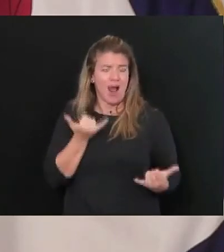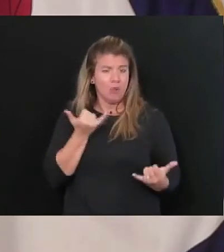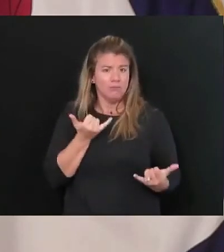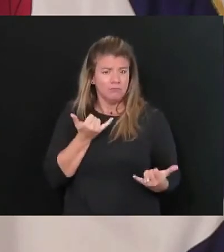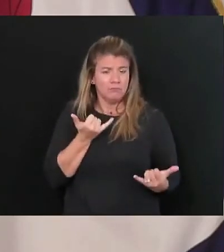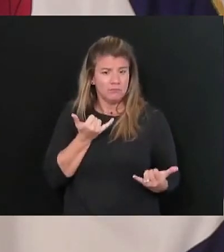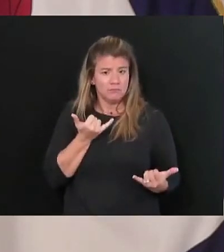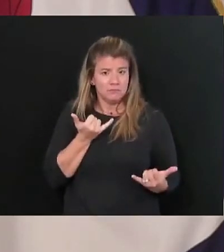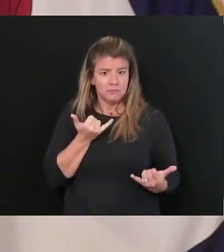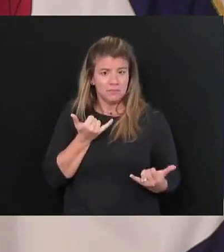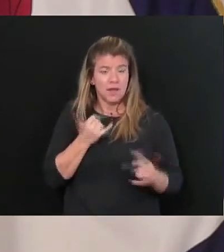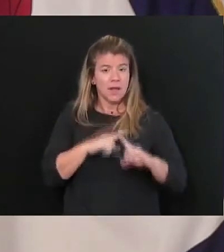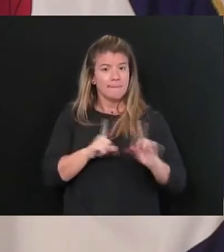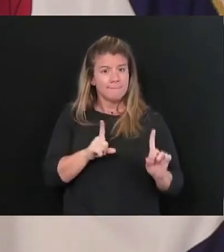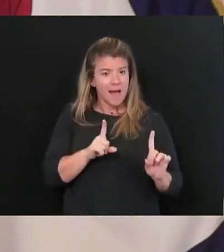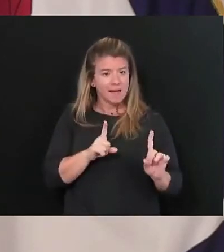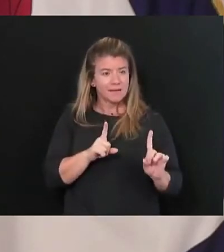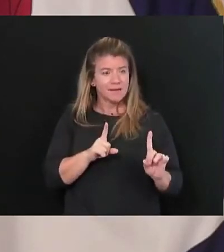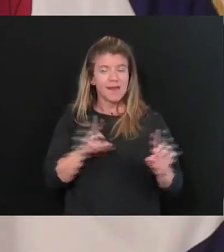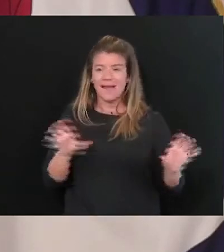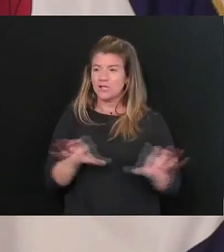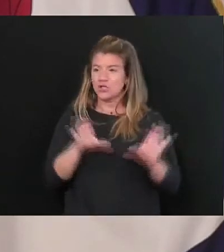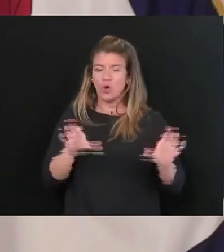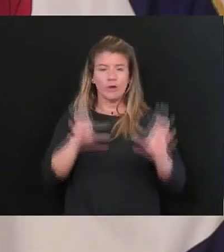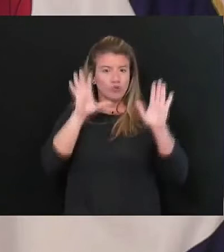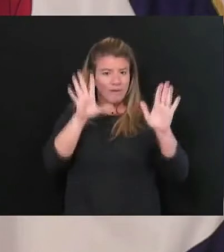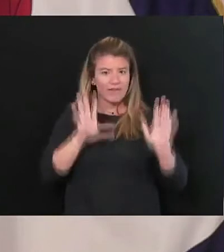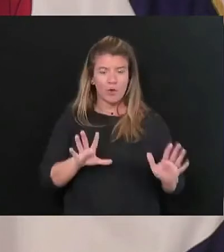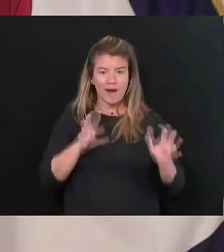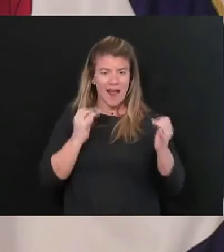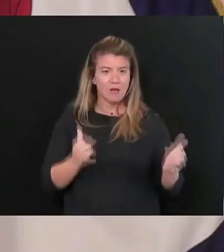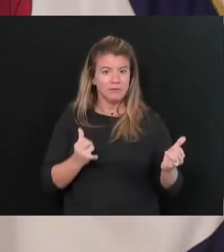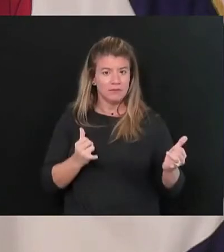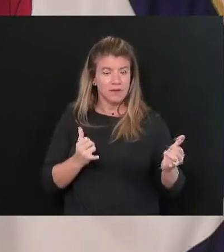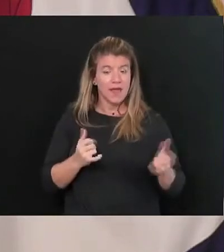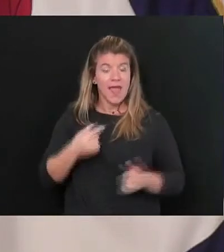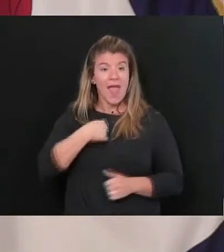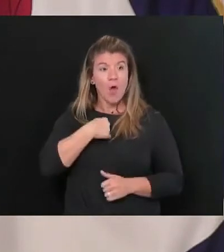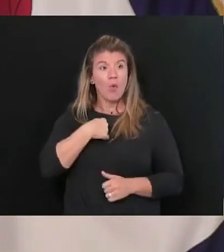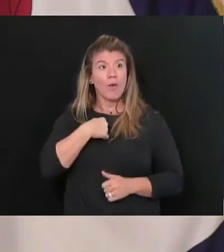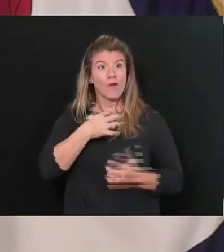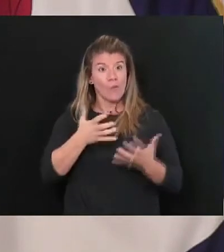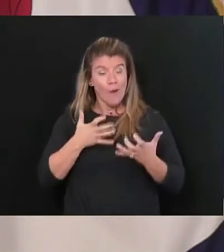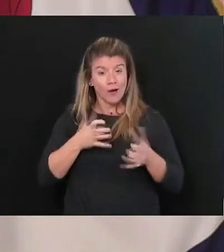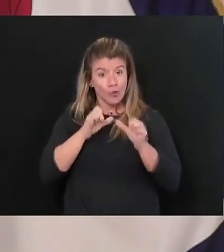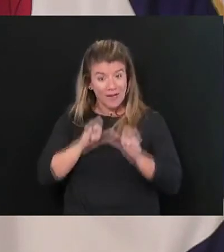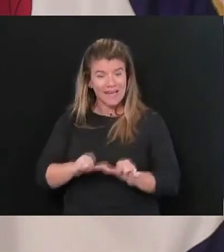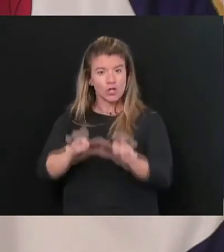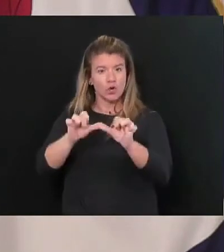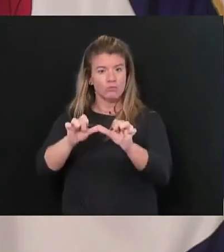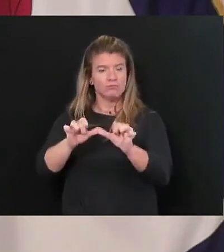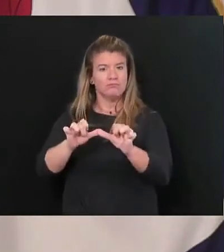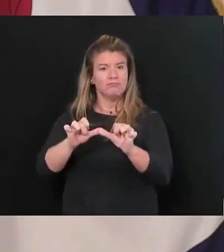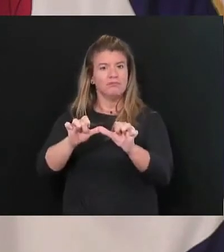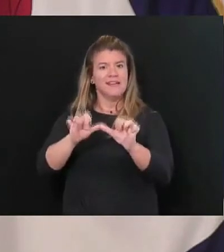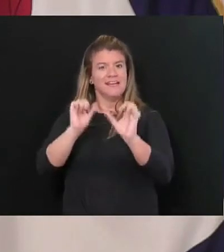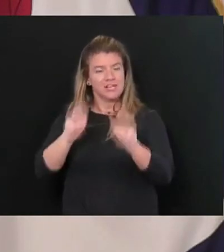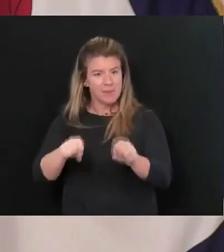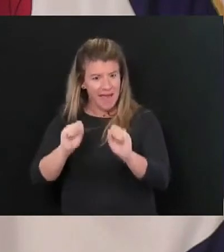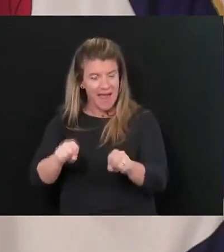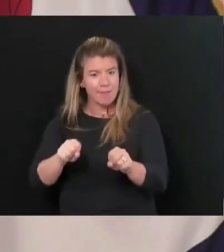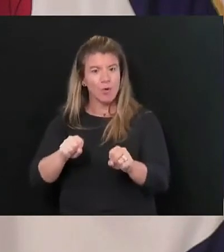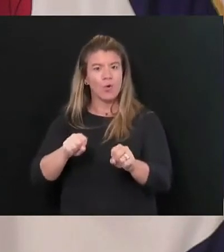know, but it's doing terrific right now. And we want to continue to be able to put